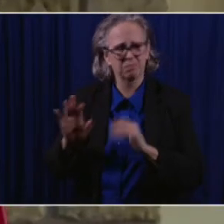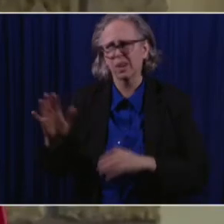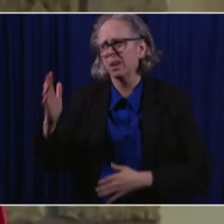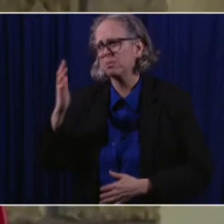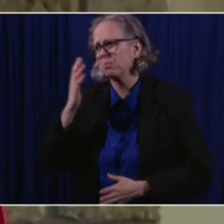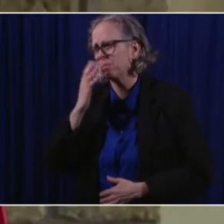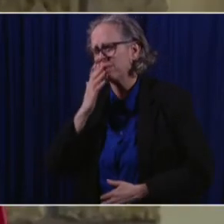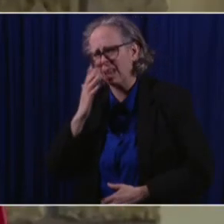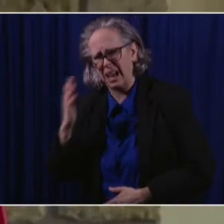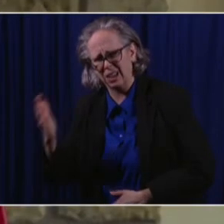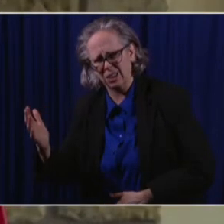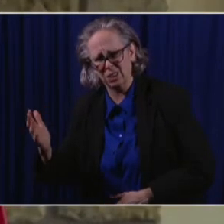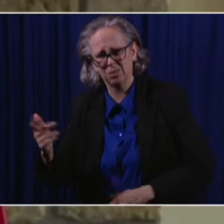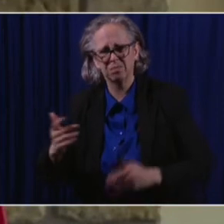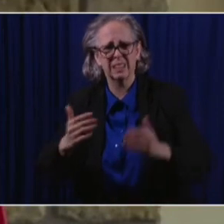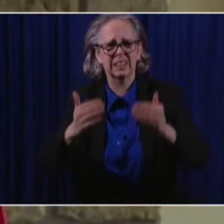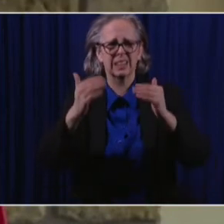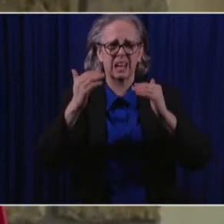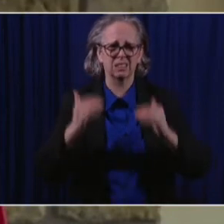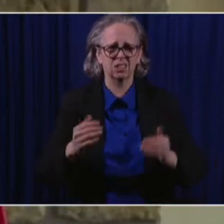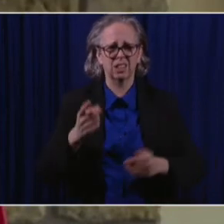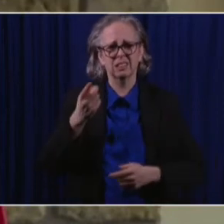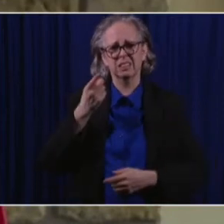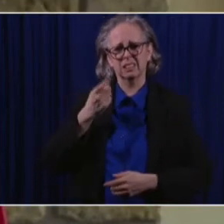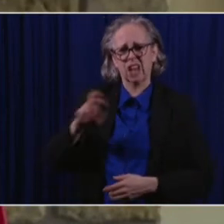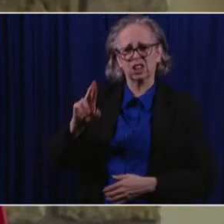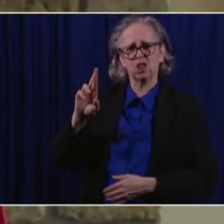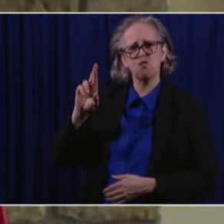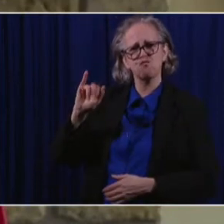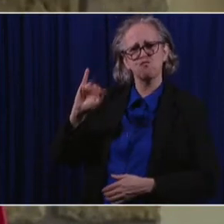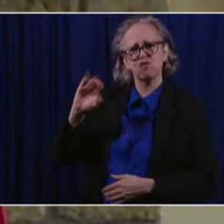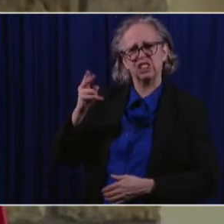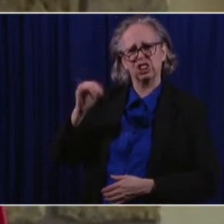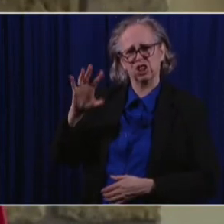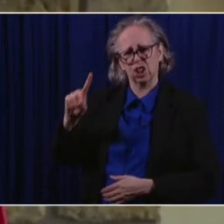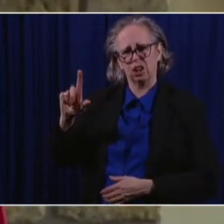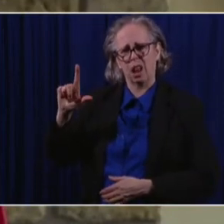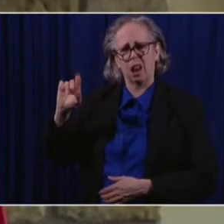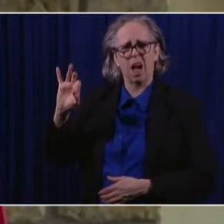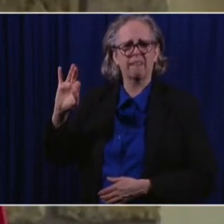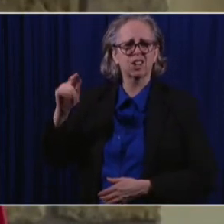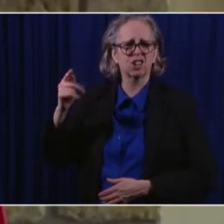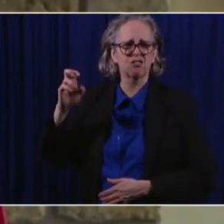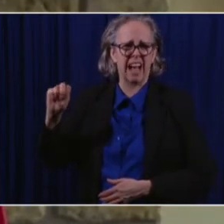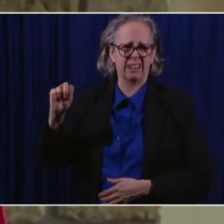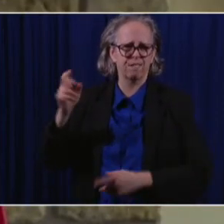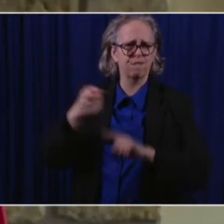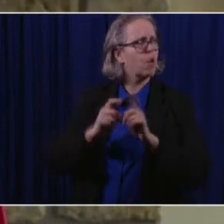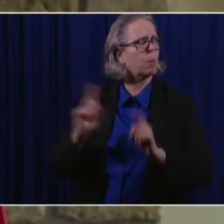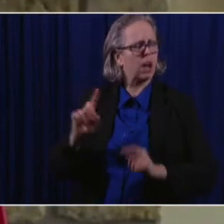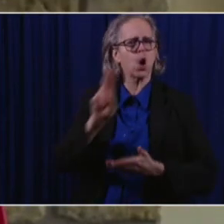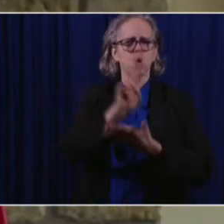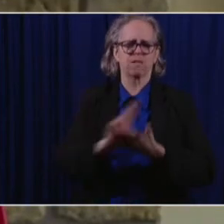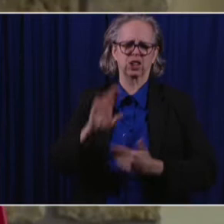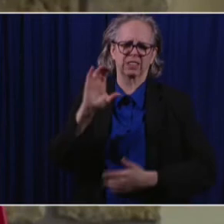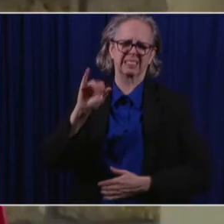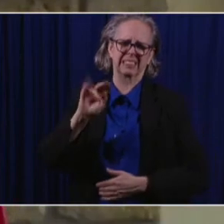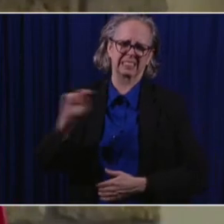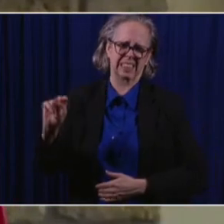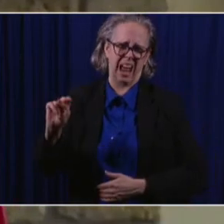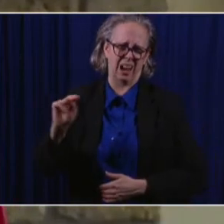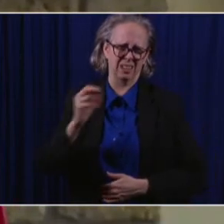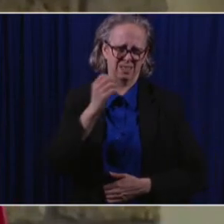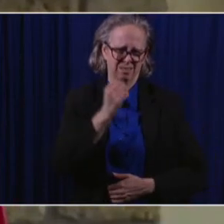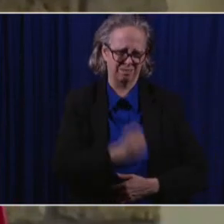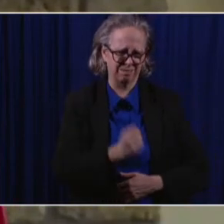is joining us again from Cincinnati. Doctor, thank you for joining us, and tell us again not only about